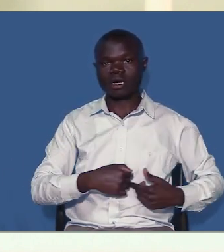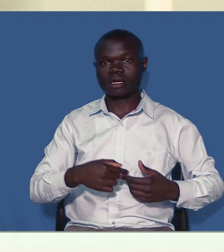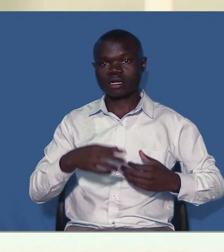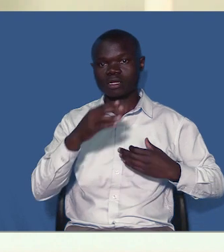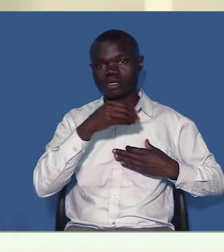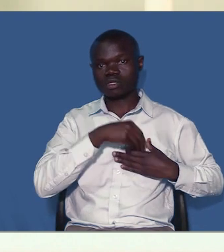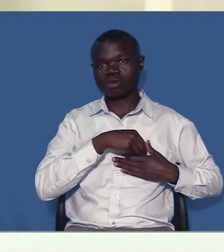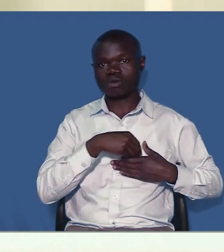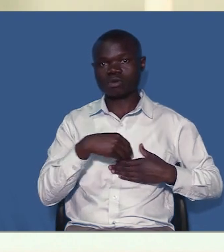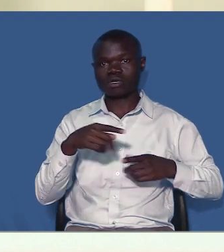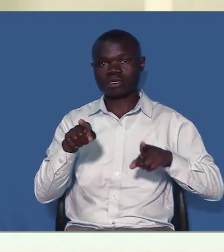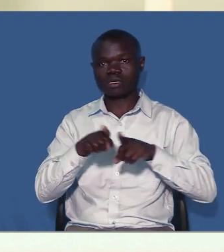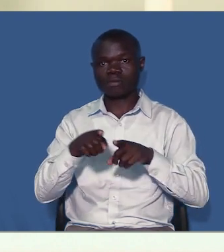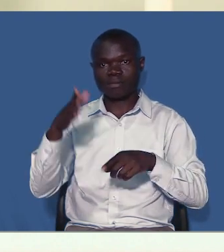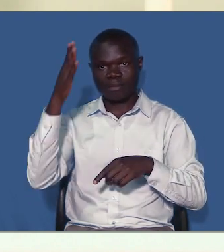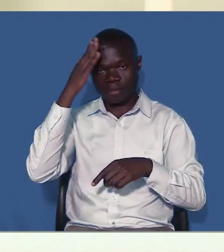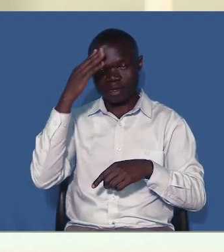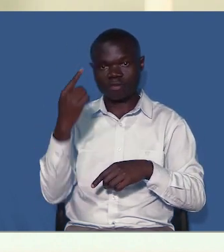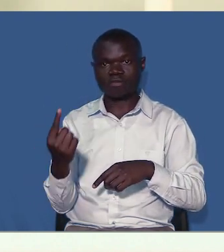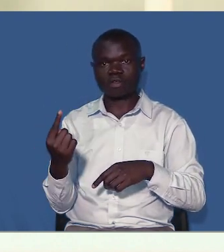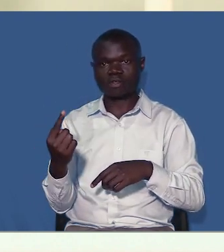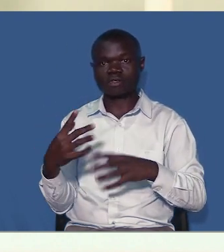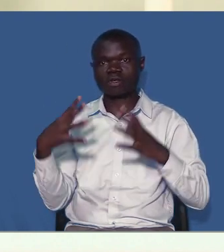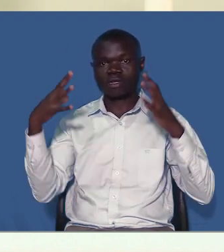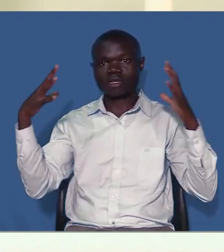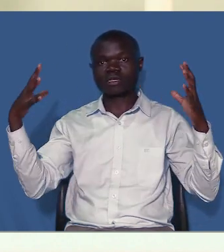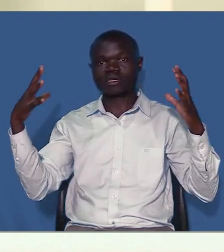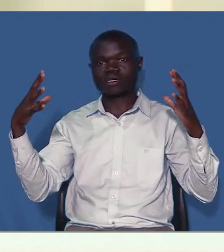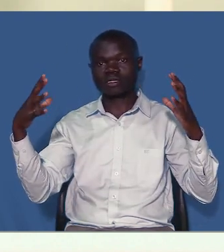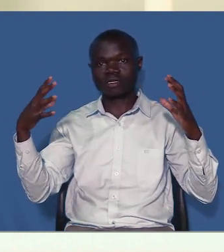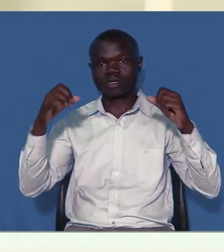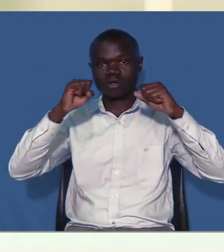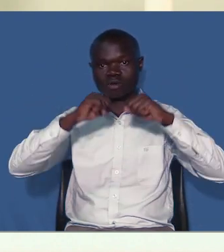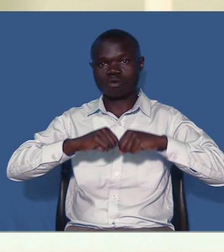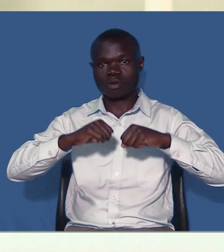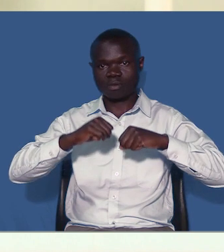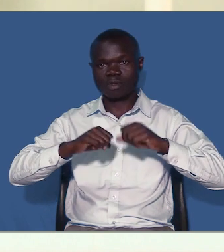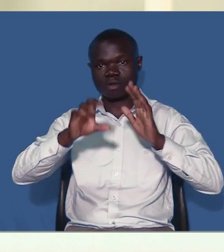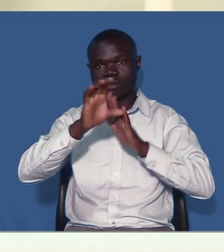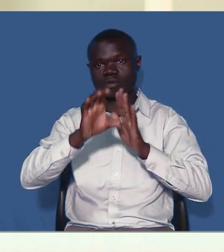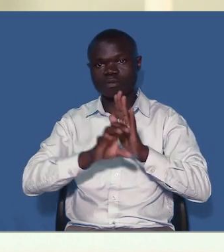and greatest commandment. The second is this, love your neighbor as yourself."